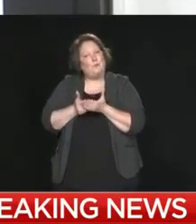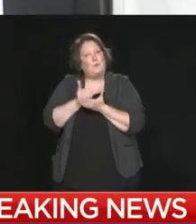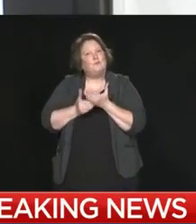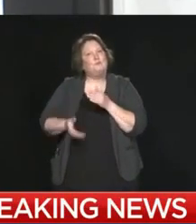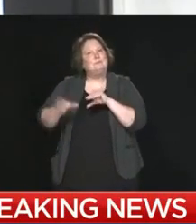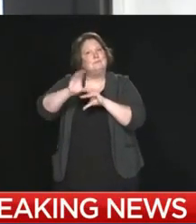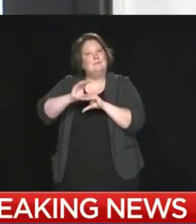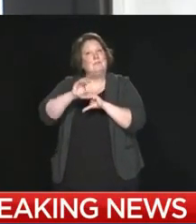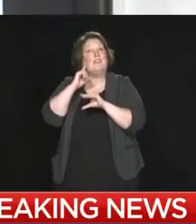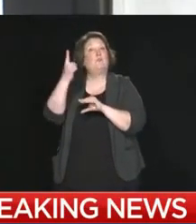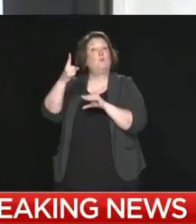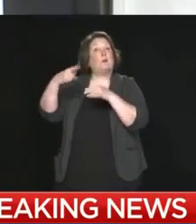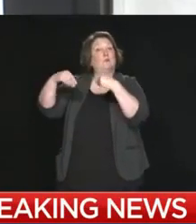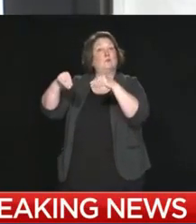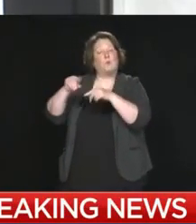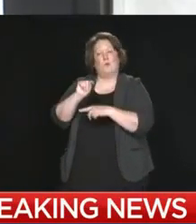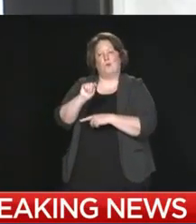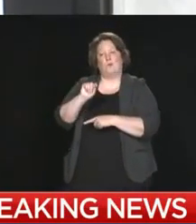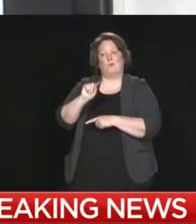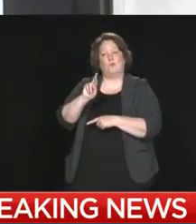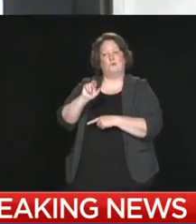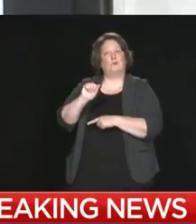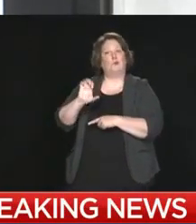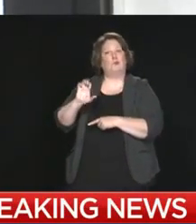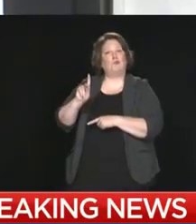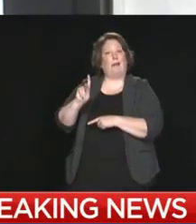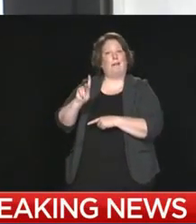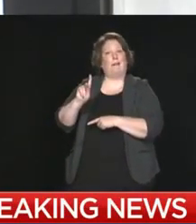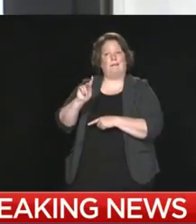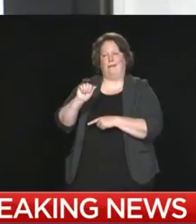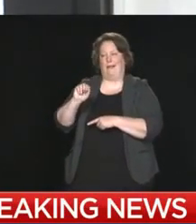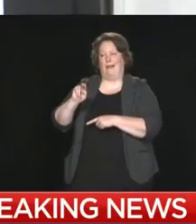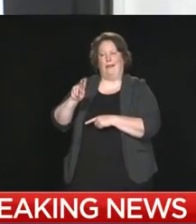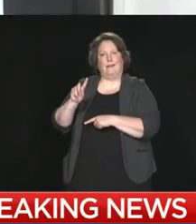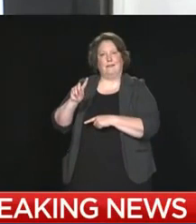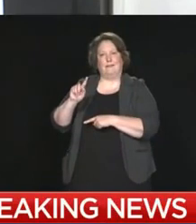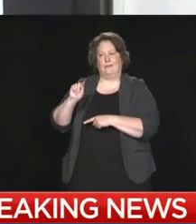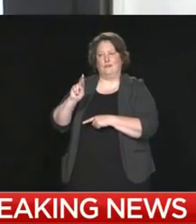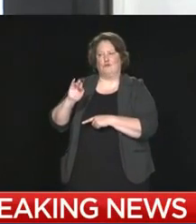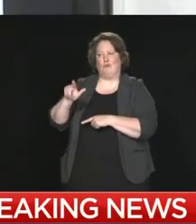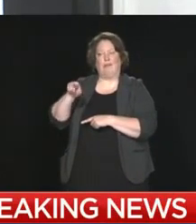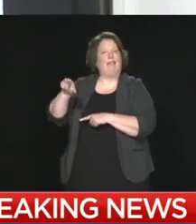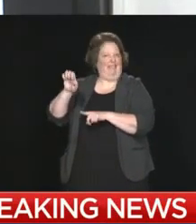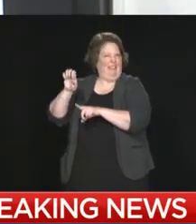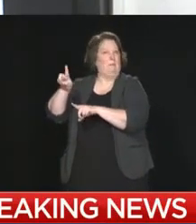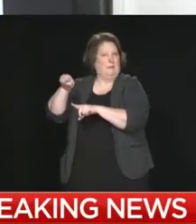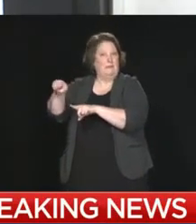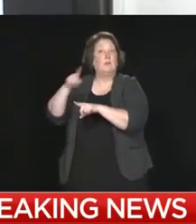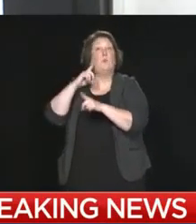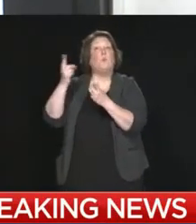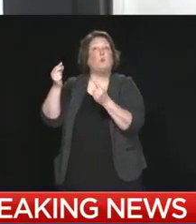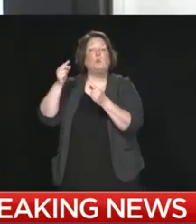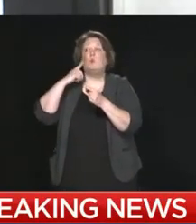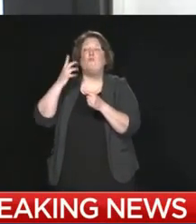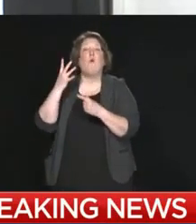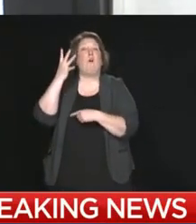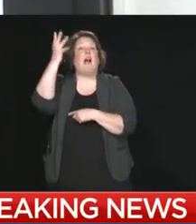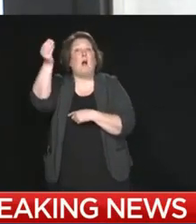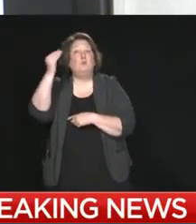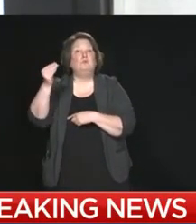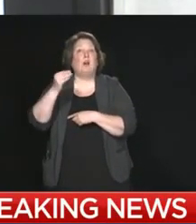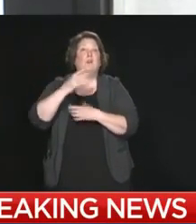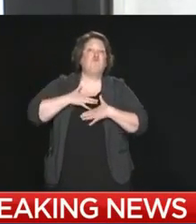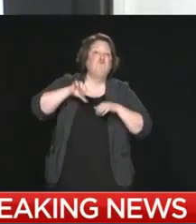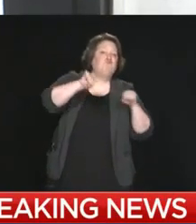and Trail in Edmonton. Track and Trail was well established in the community, selling outdoor clothing, equipment, and footwear